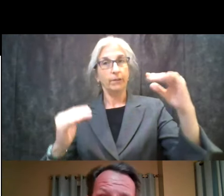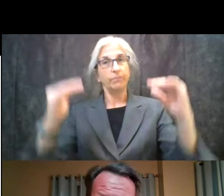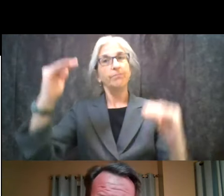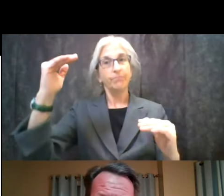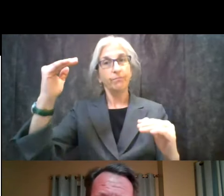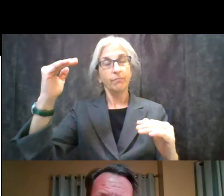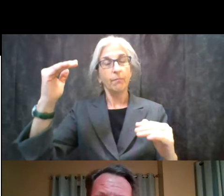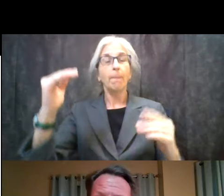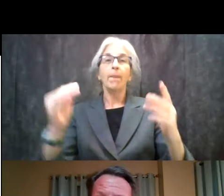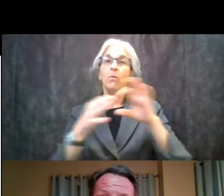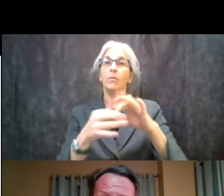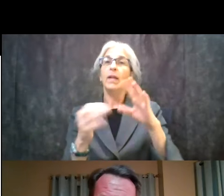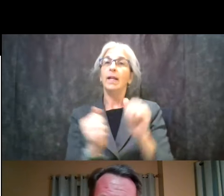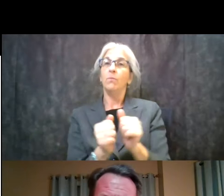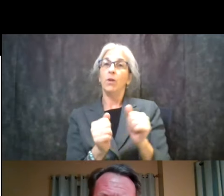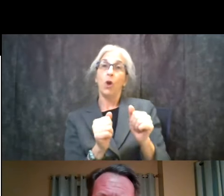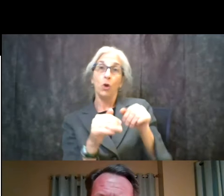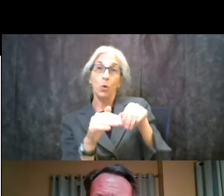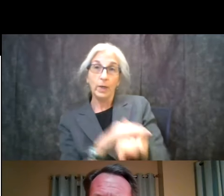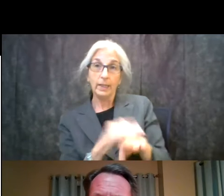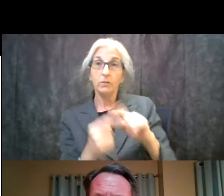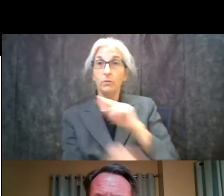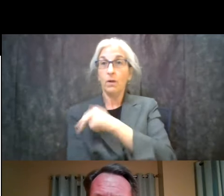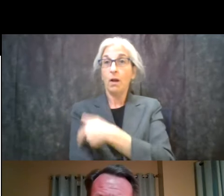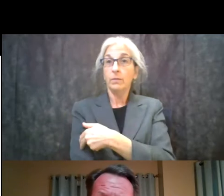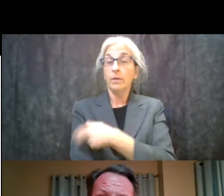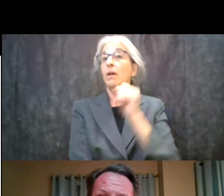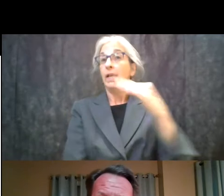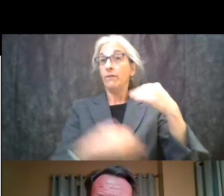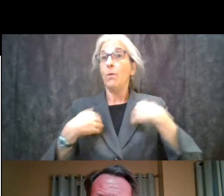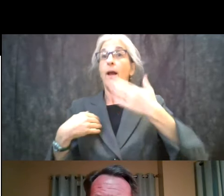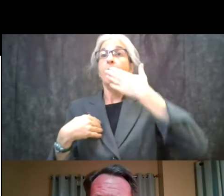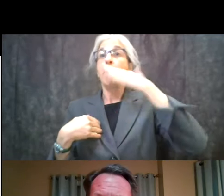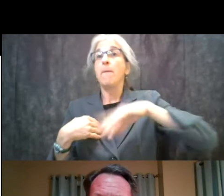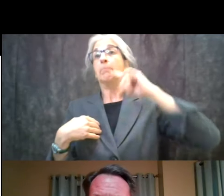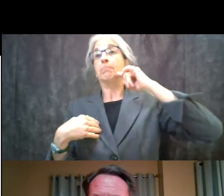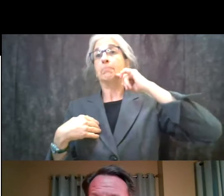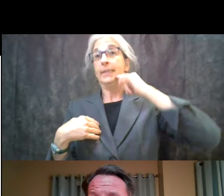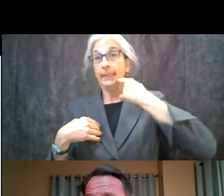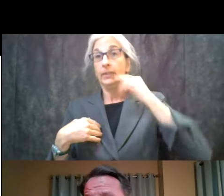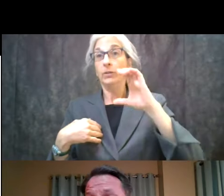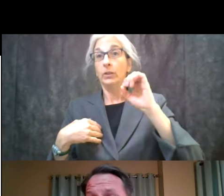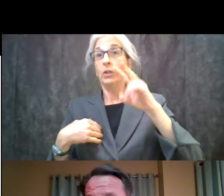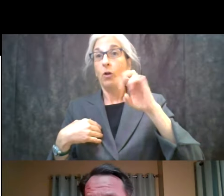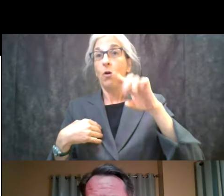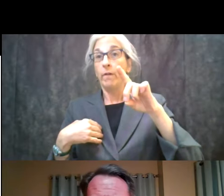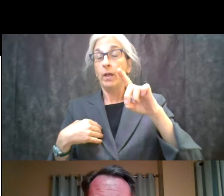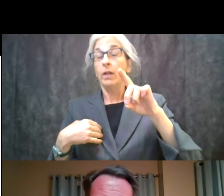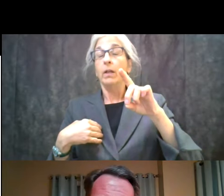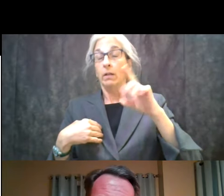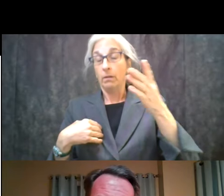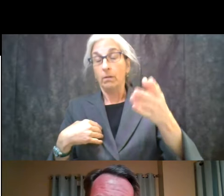admitted to the hospital, so getting a bad case of COVID so that you have to be so bad that you have to be hospitalized, and then also of dying